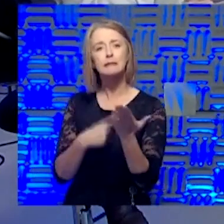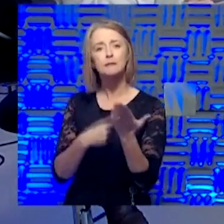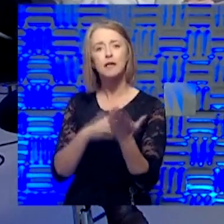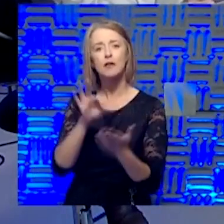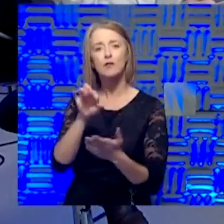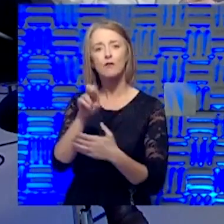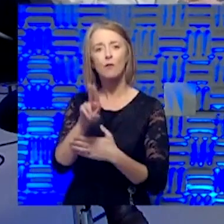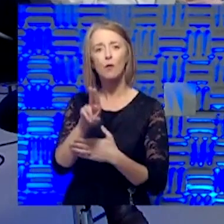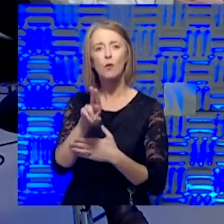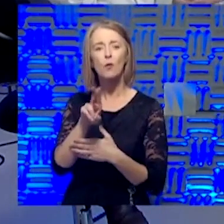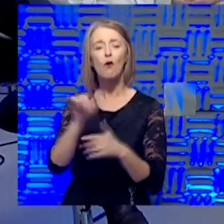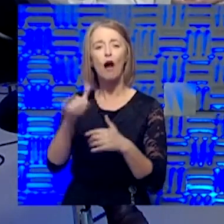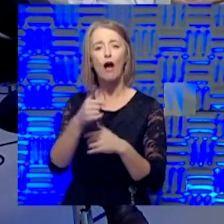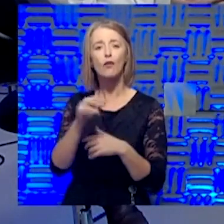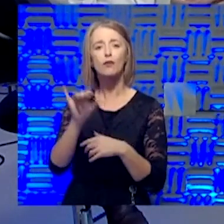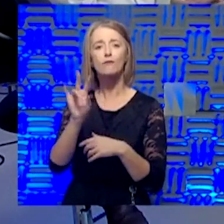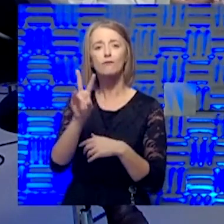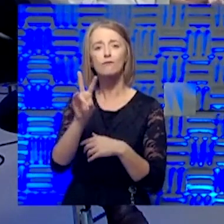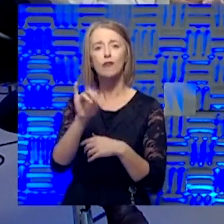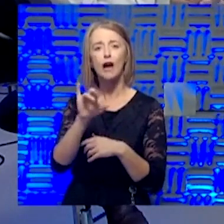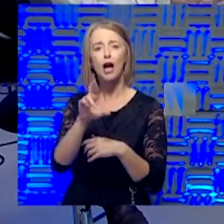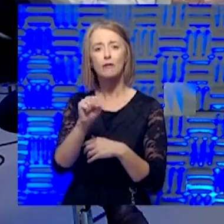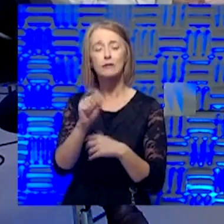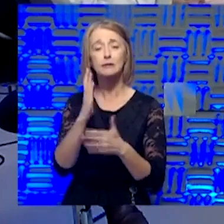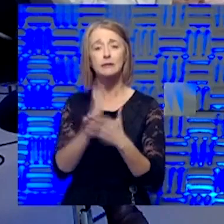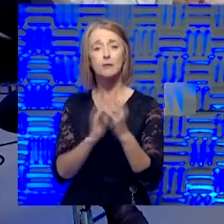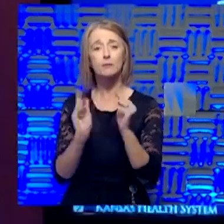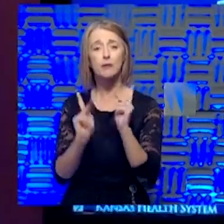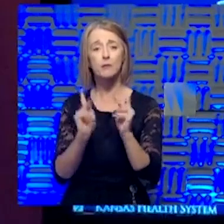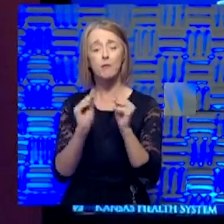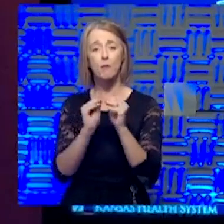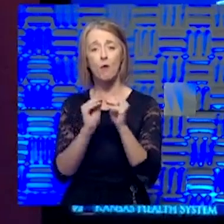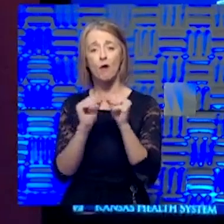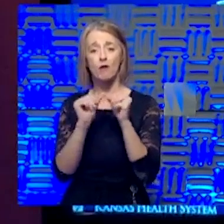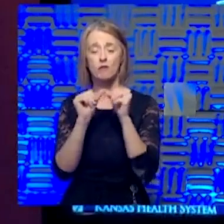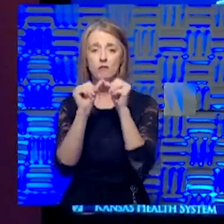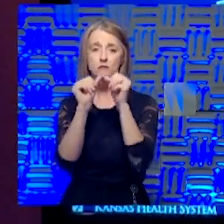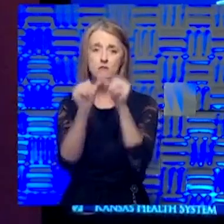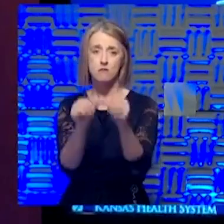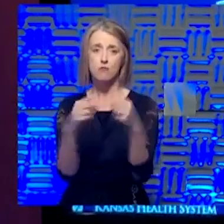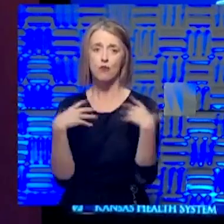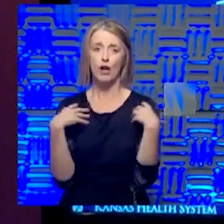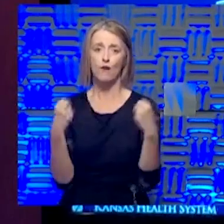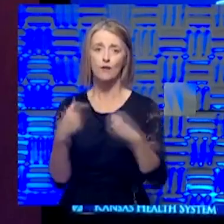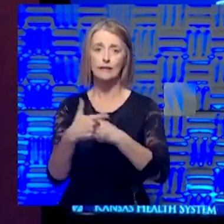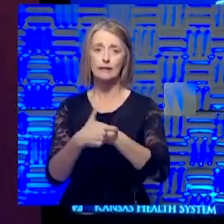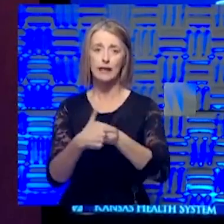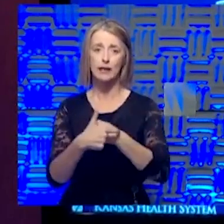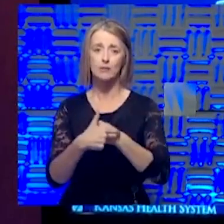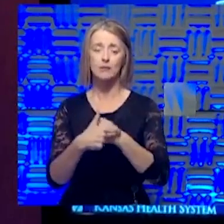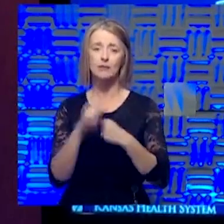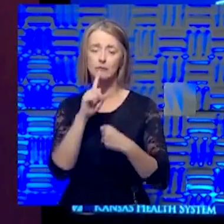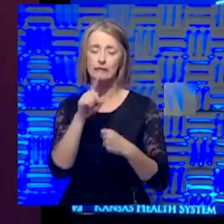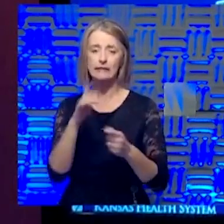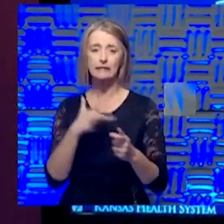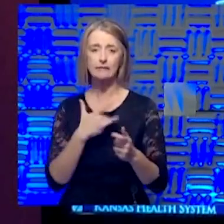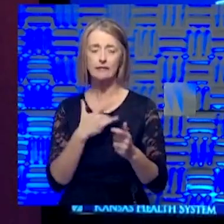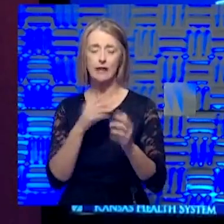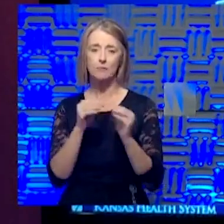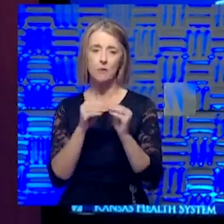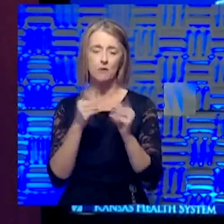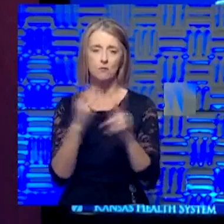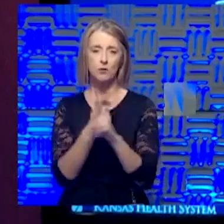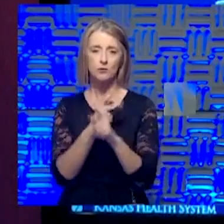different viruses, that some people just have this more prolonged recovery than others. I just think it's a little more prominent in COVID-19 than it is in some of the others.